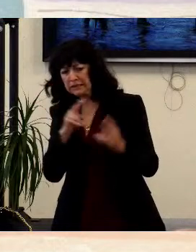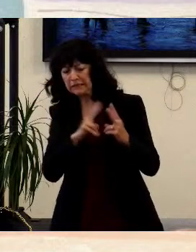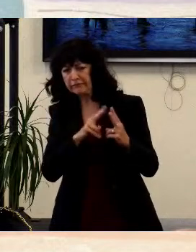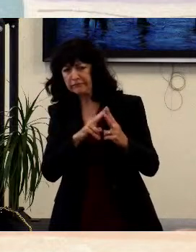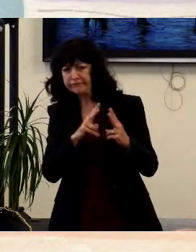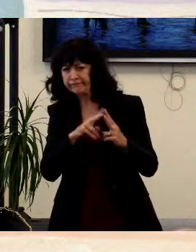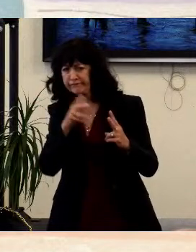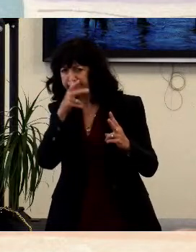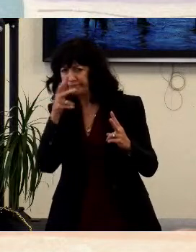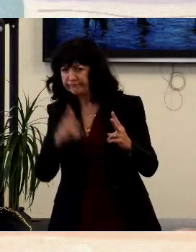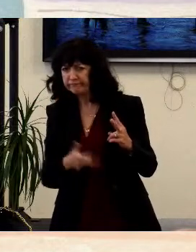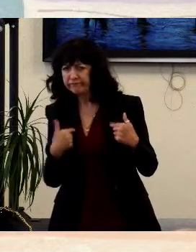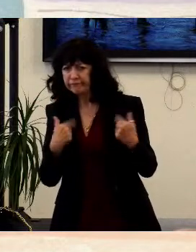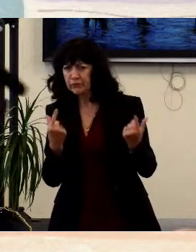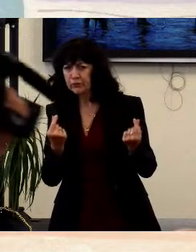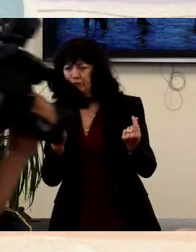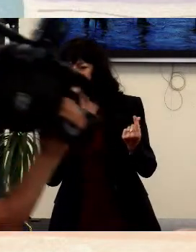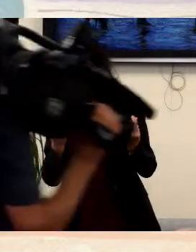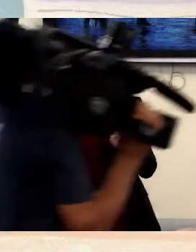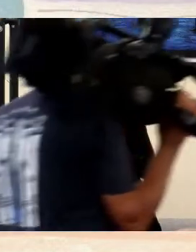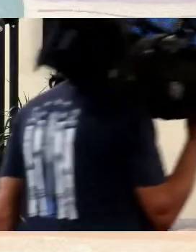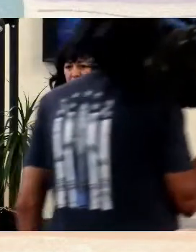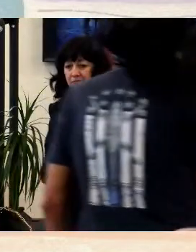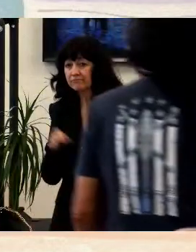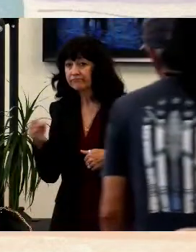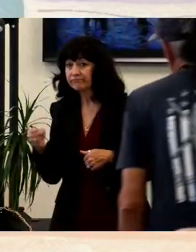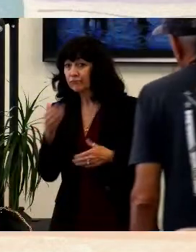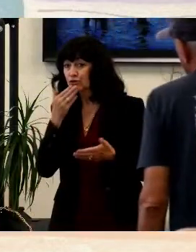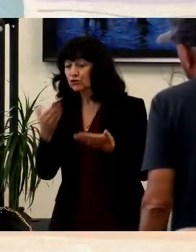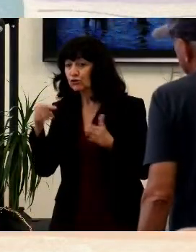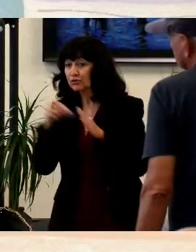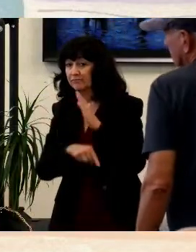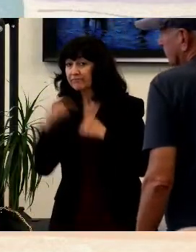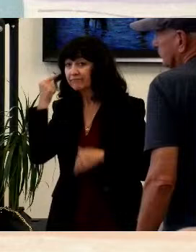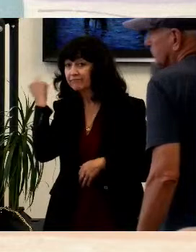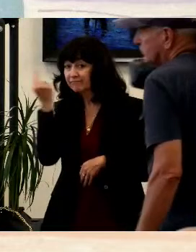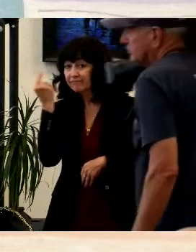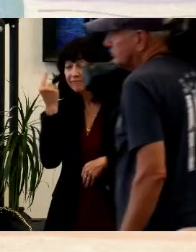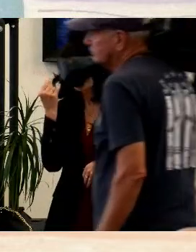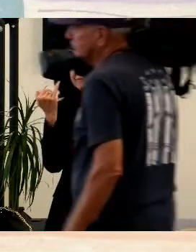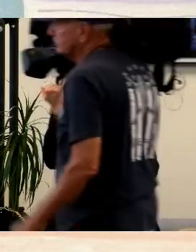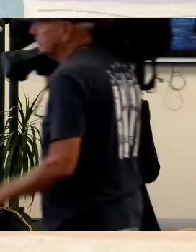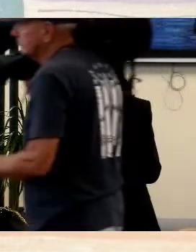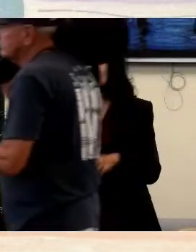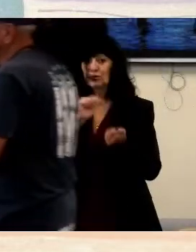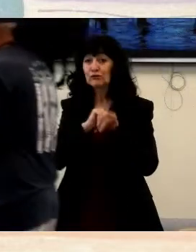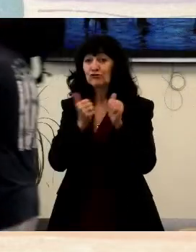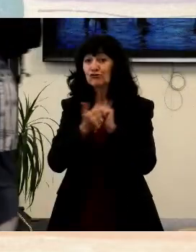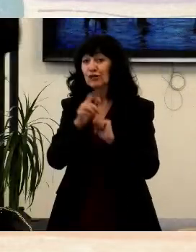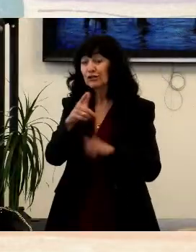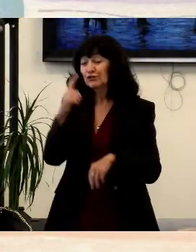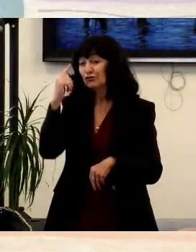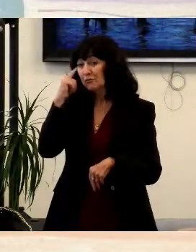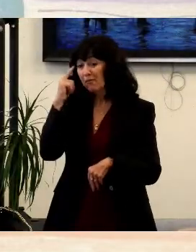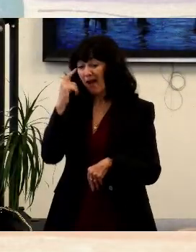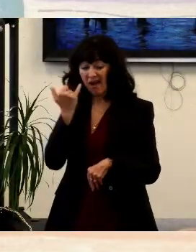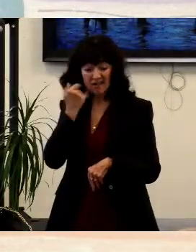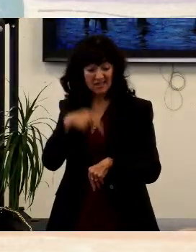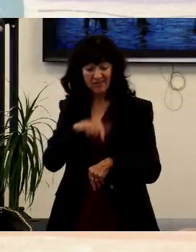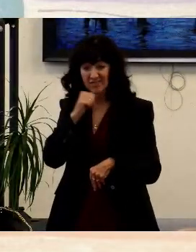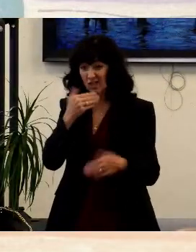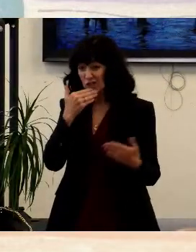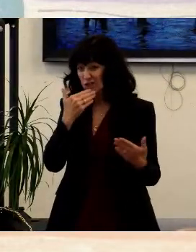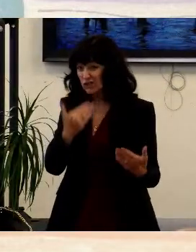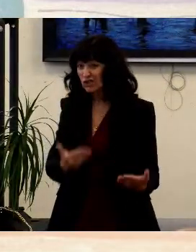good? Dutch says, you've been as thoughtful as anyone could. You change your mind, or if these don't delight, we'll keep